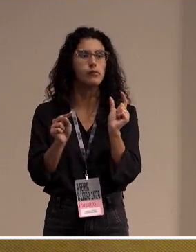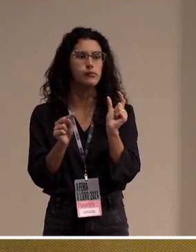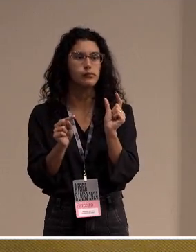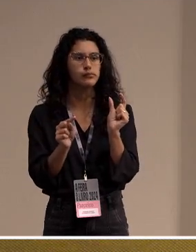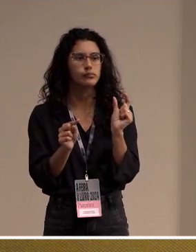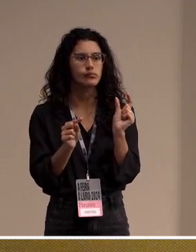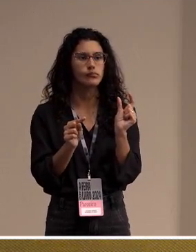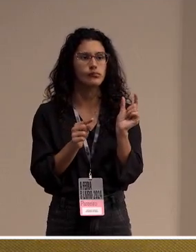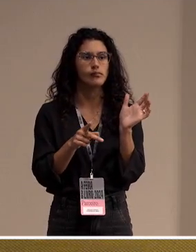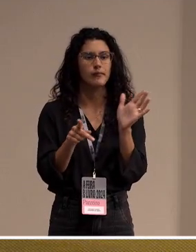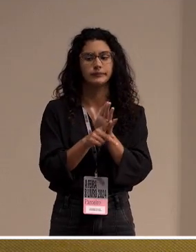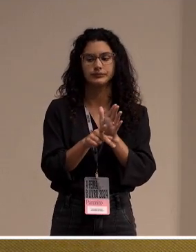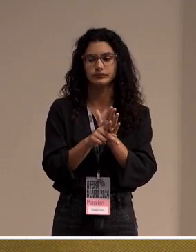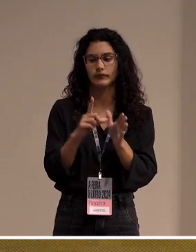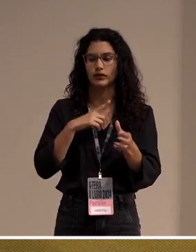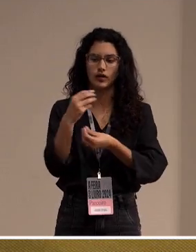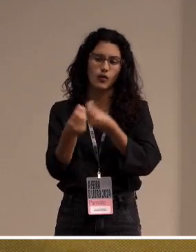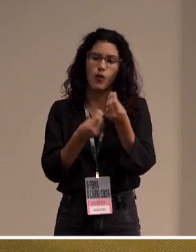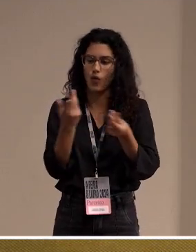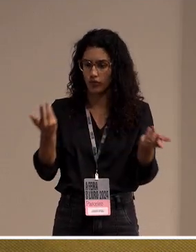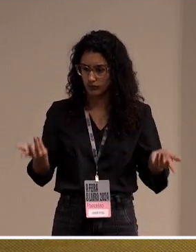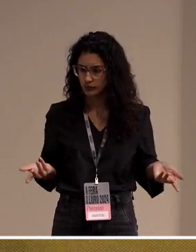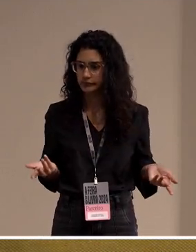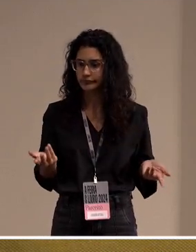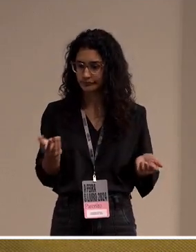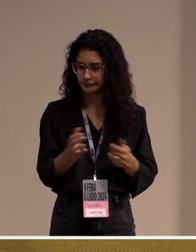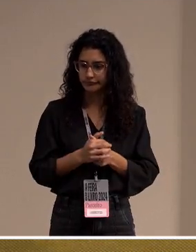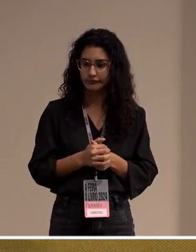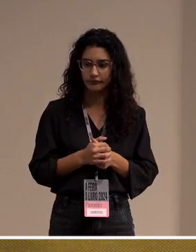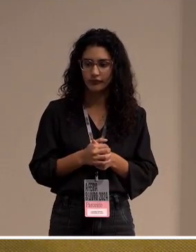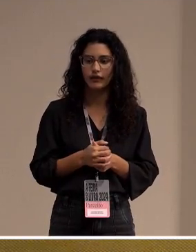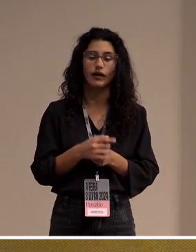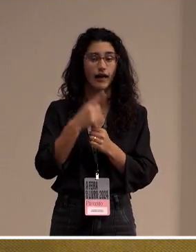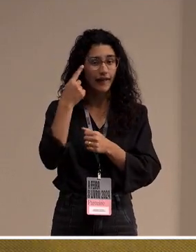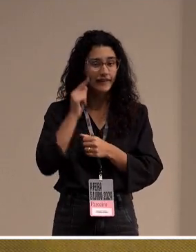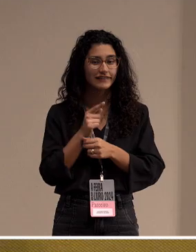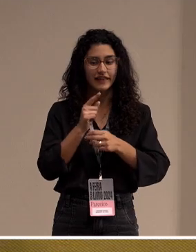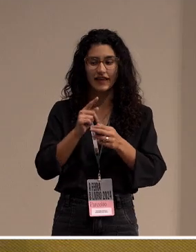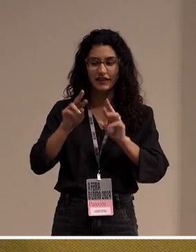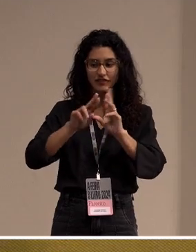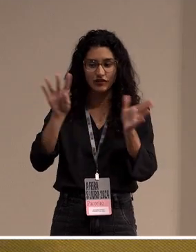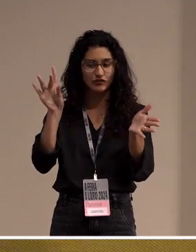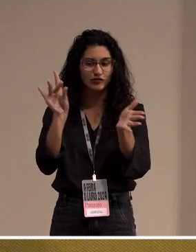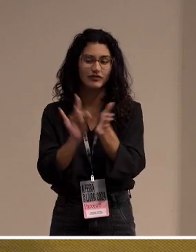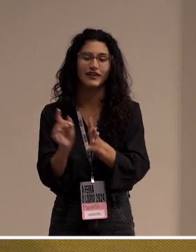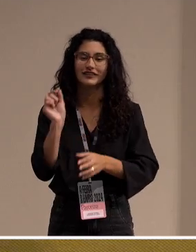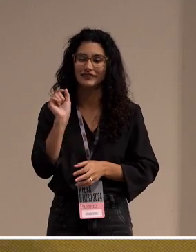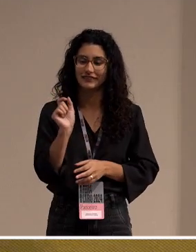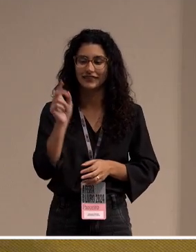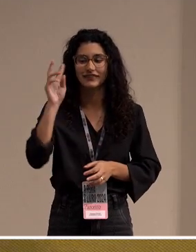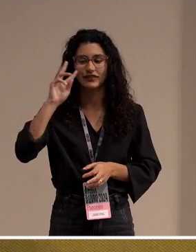heinous, venomous, rotten idea from the word.